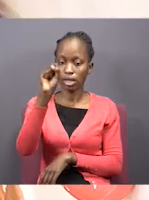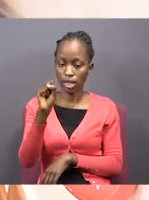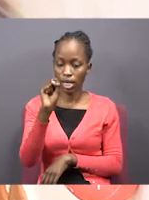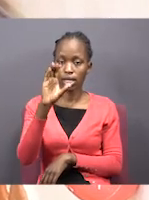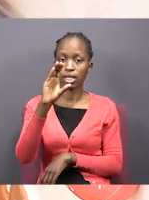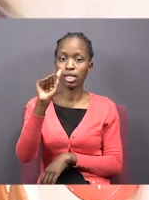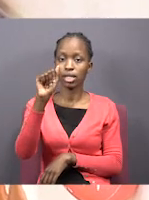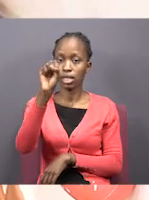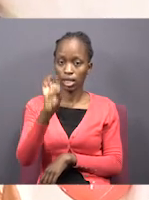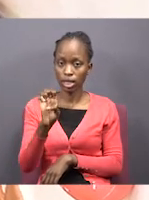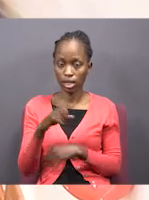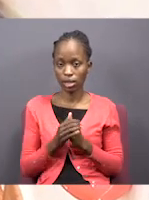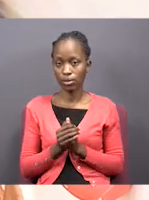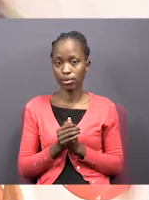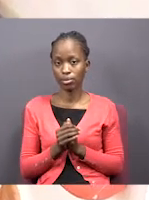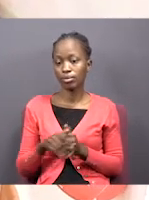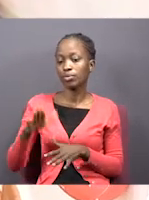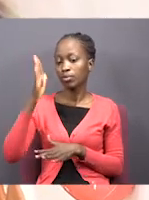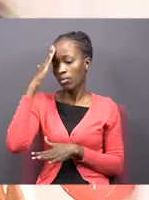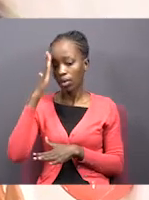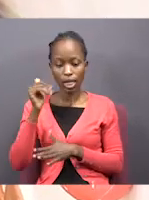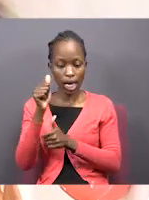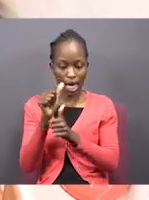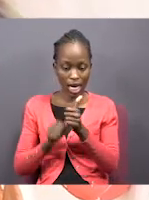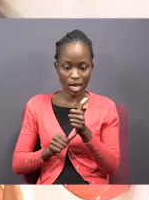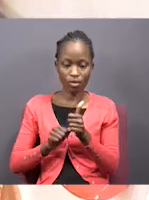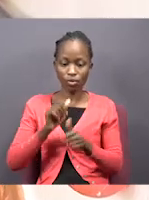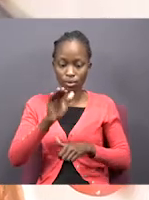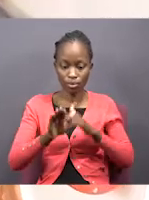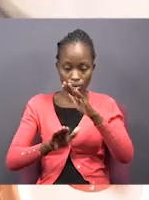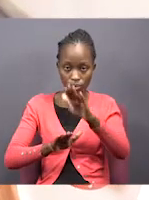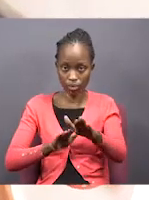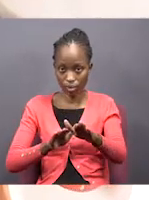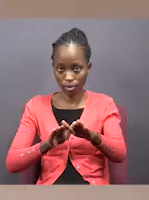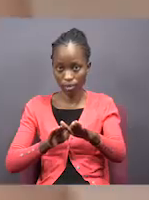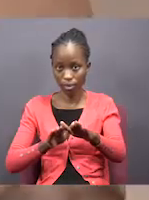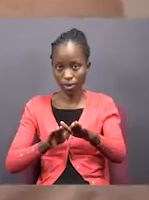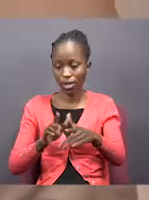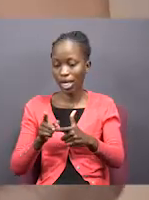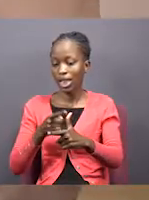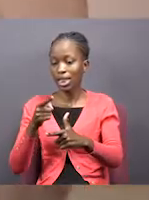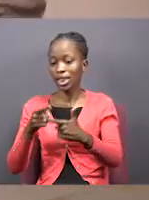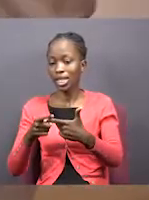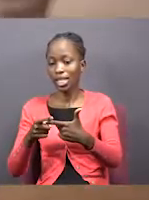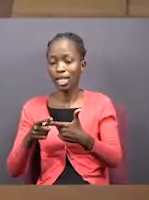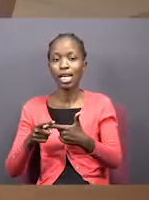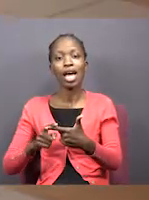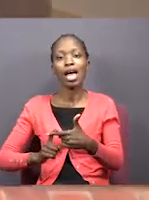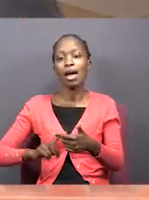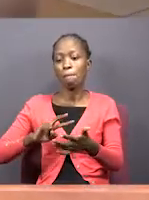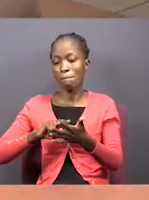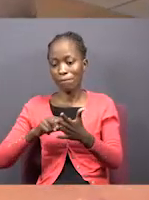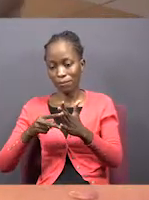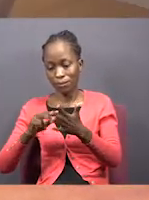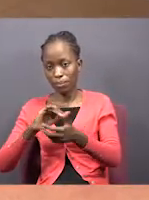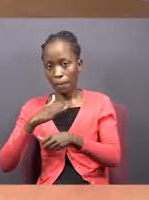takes more effort, right? That's a lot of effort to get to the next level. But we have to keep